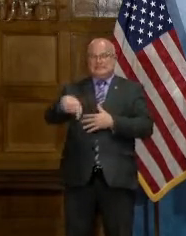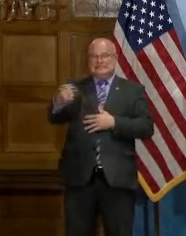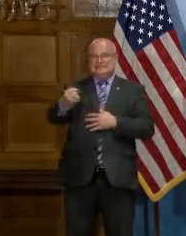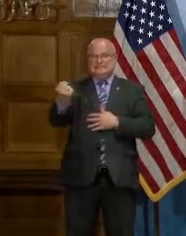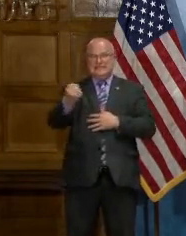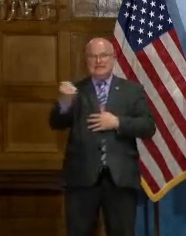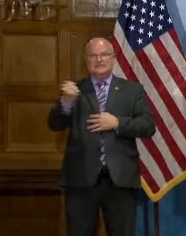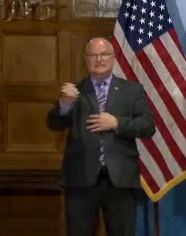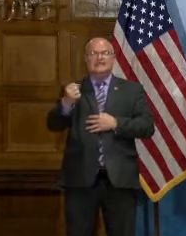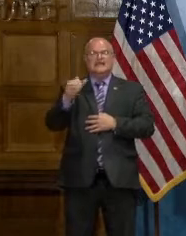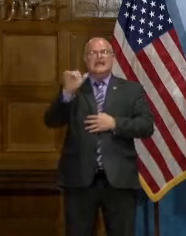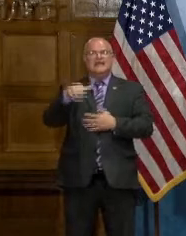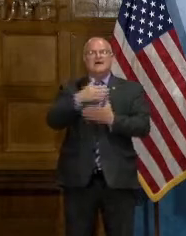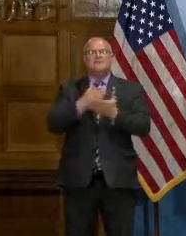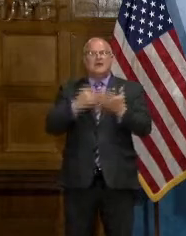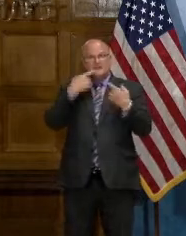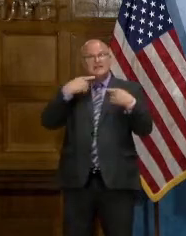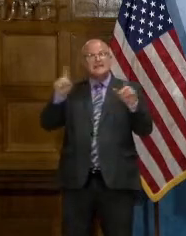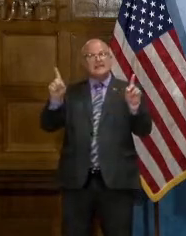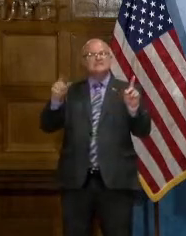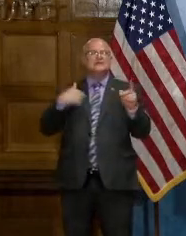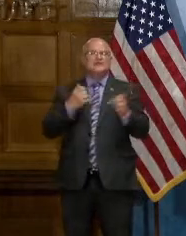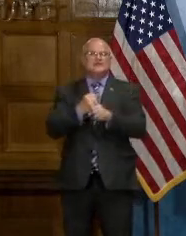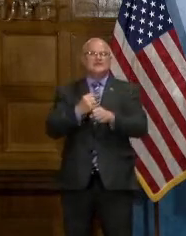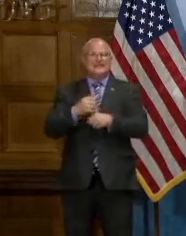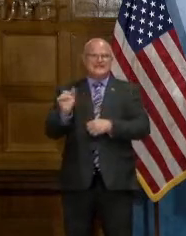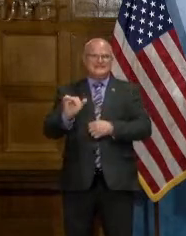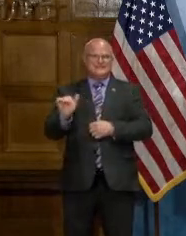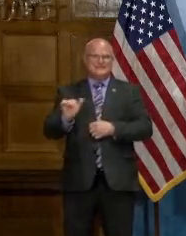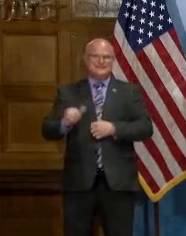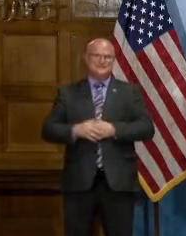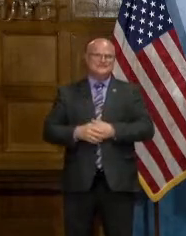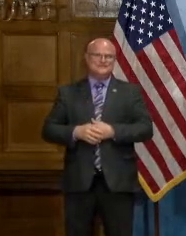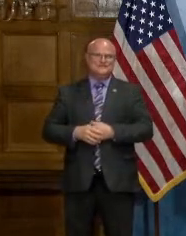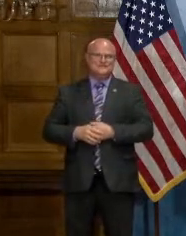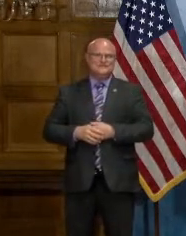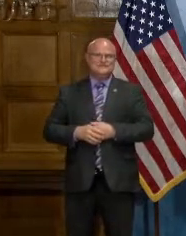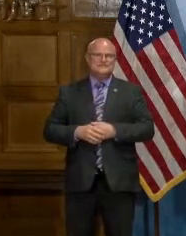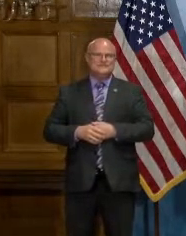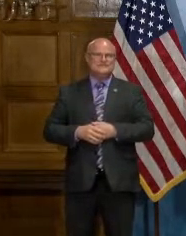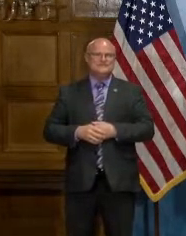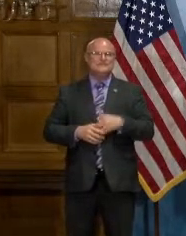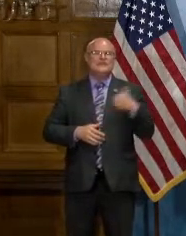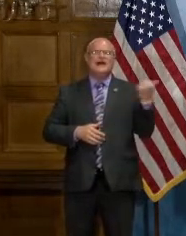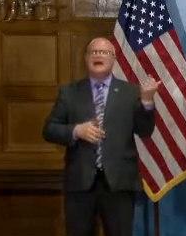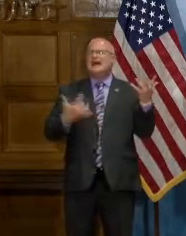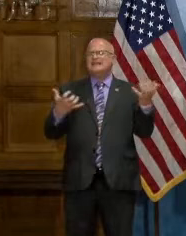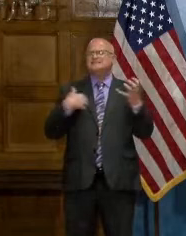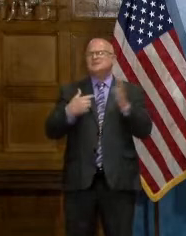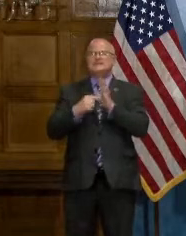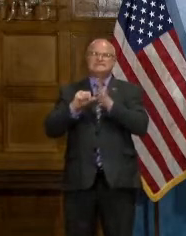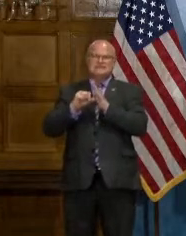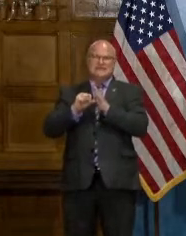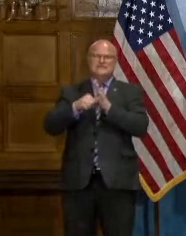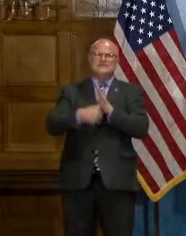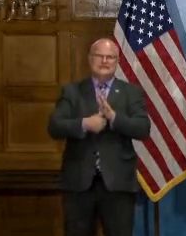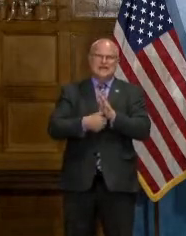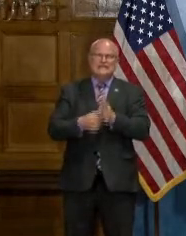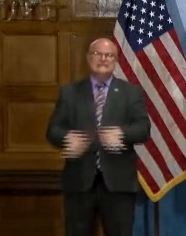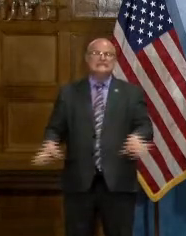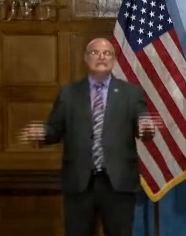Saturday, and that's part of an announcement that I wanted to make on that point today. And then I wanted to emphasize